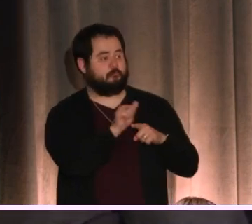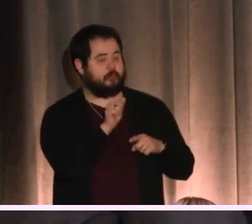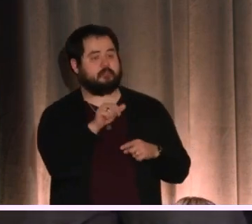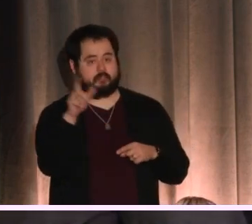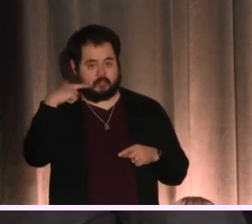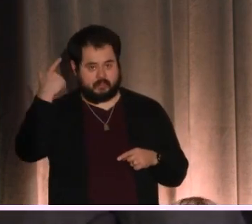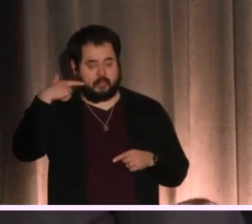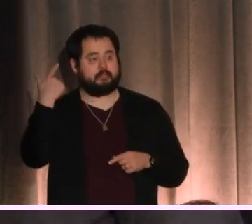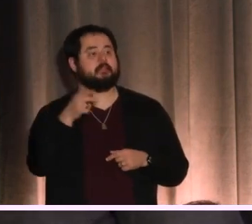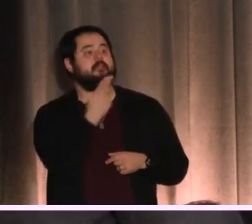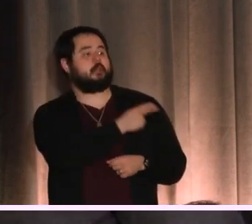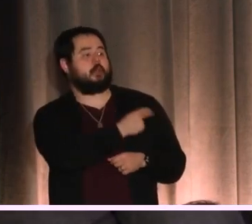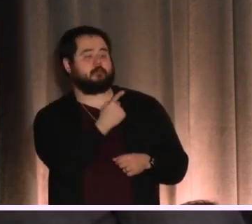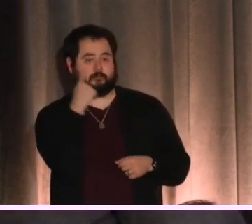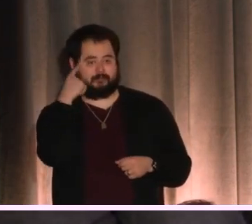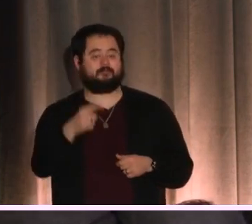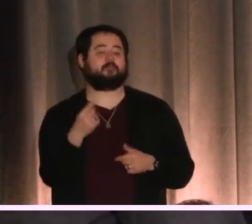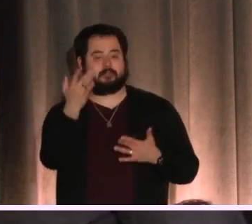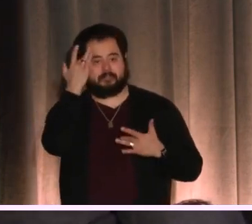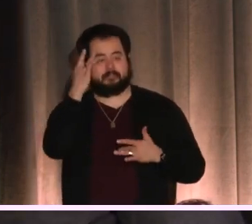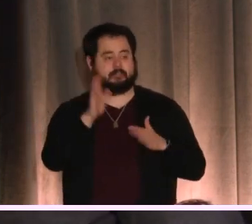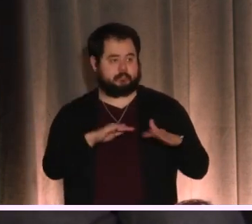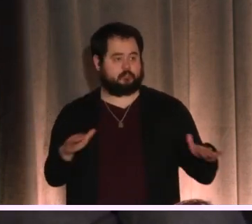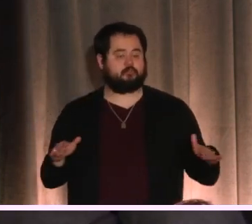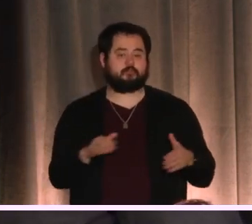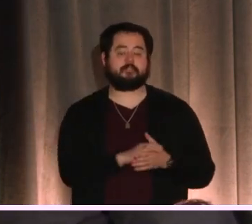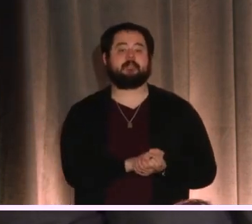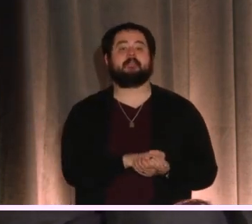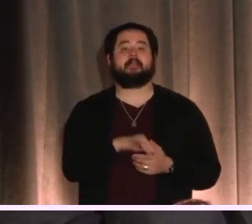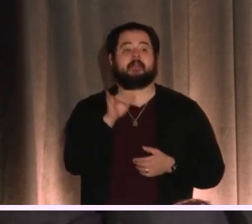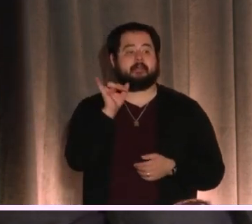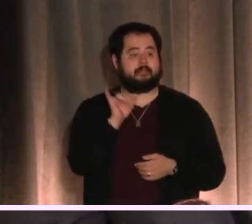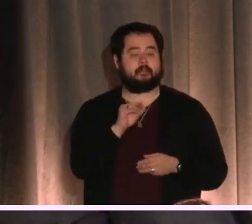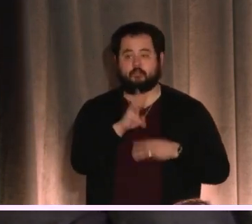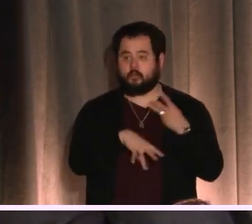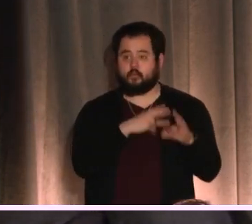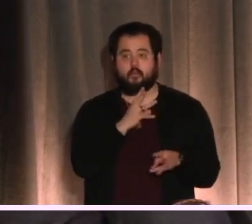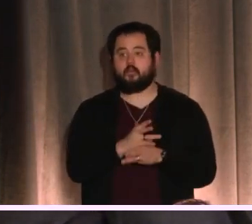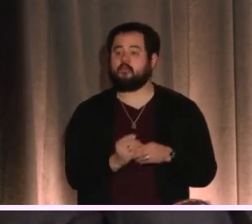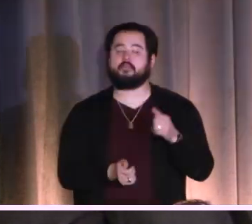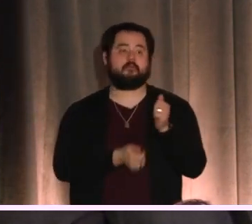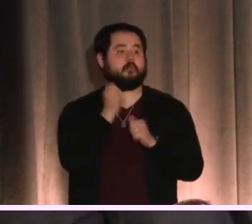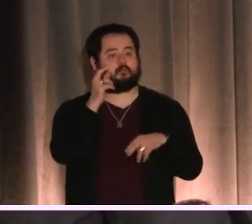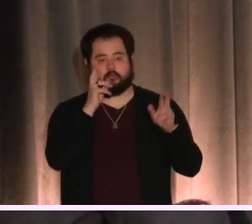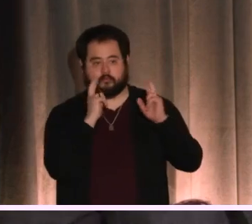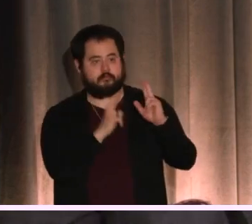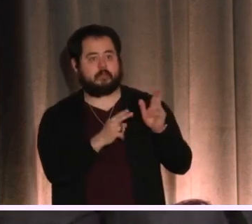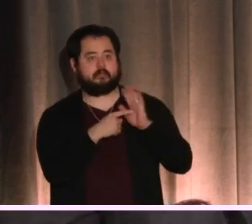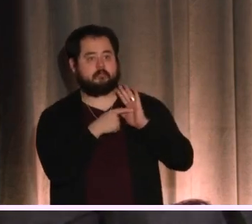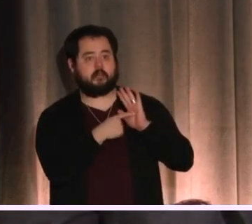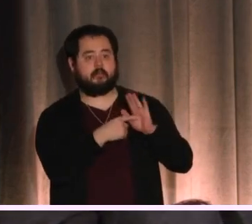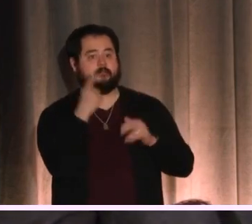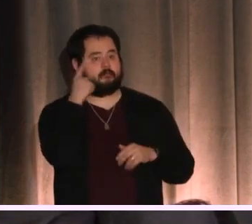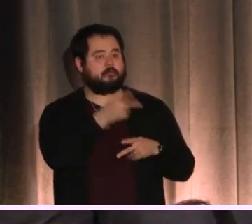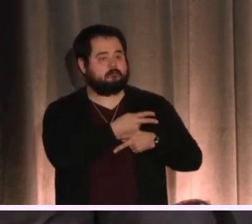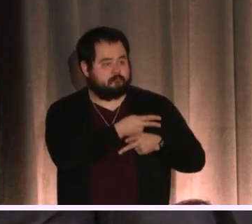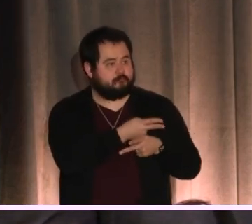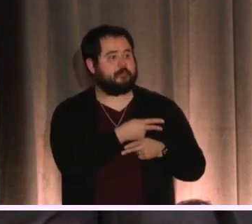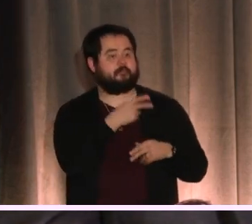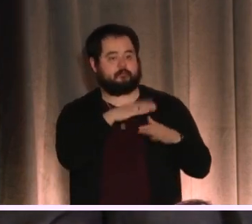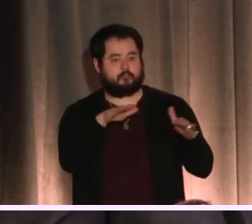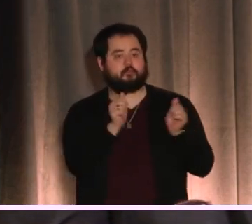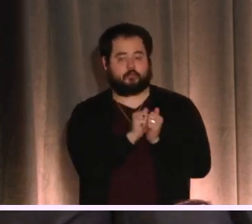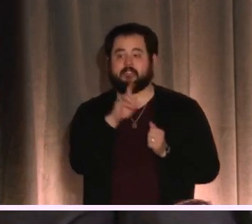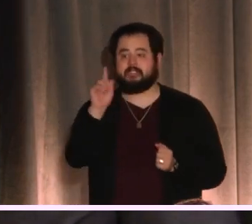the Hospital for Sick Children, the Great Ormond Street Hospital, which is the world's most respected model for caring for children with